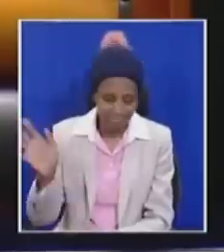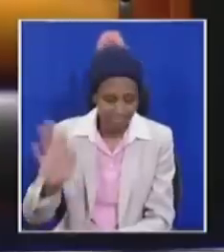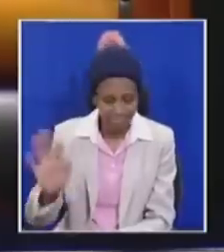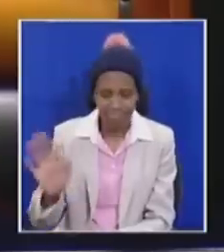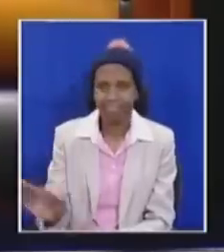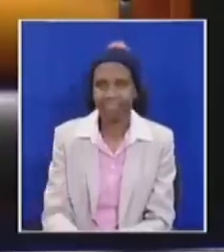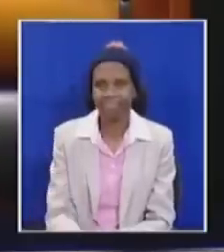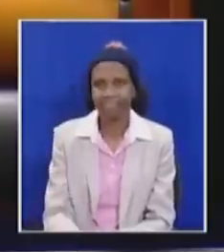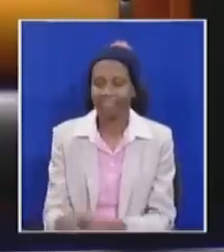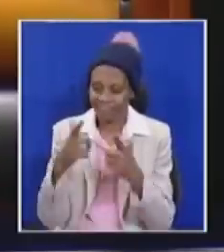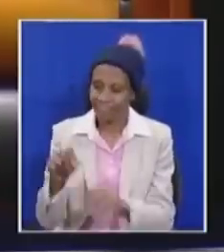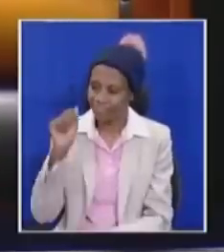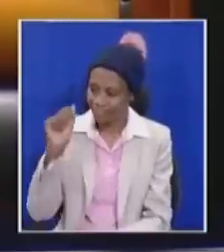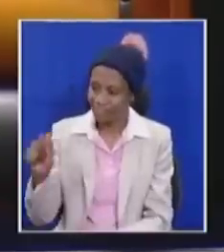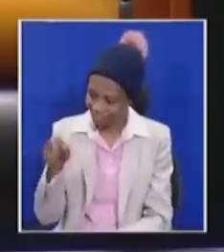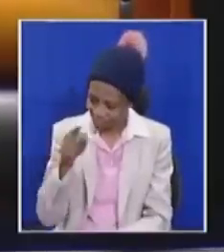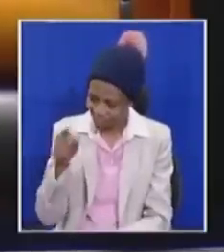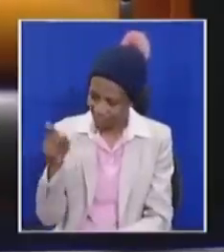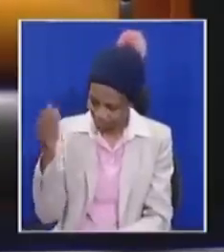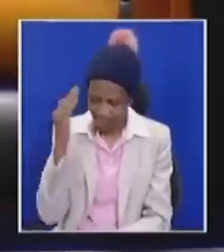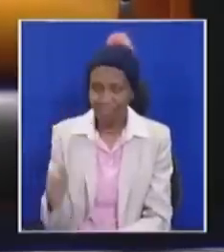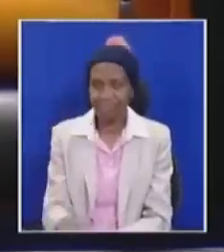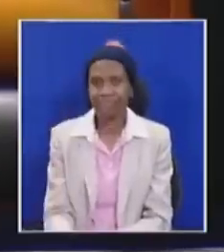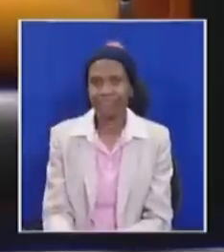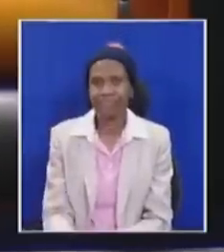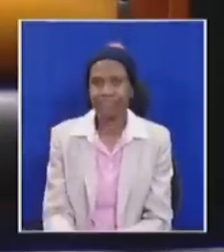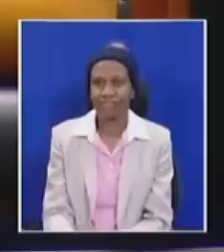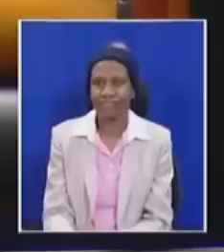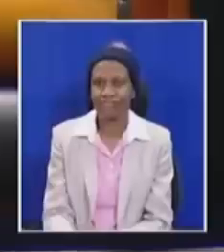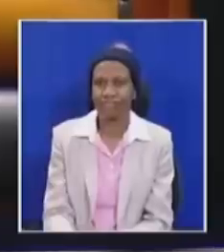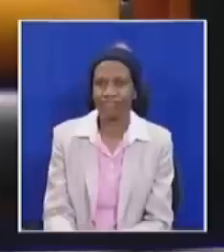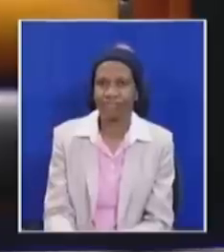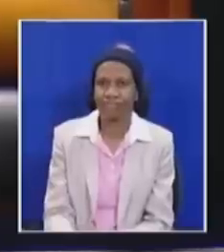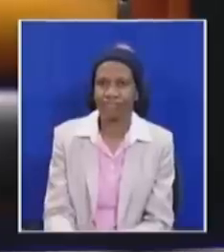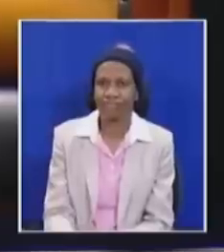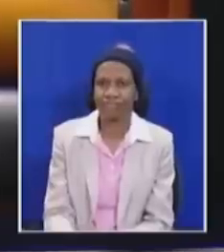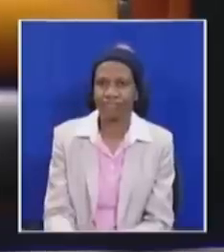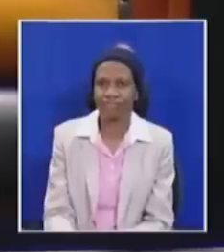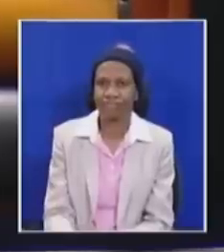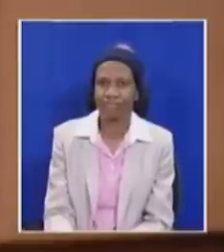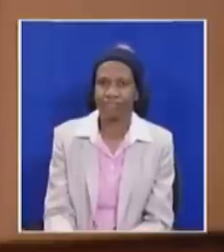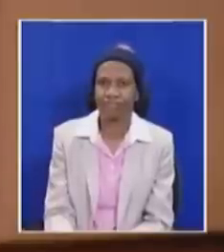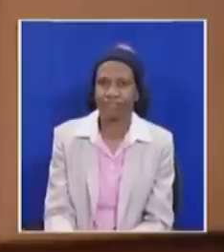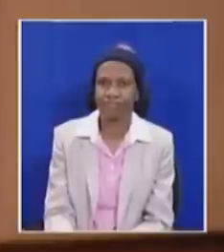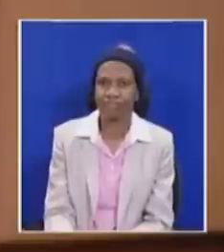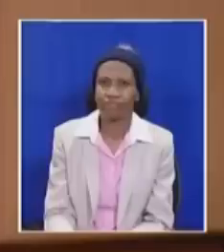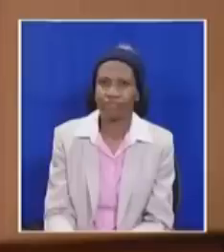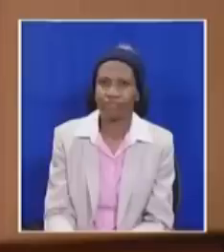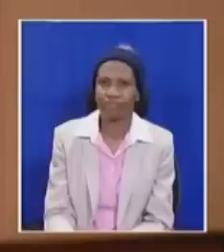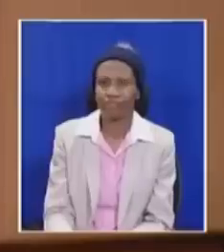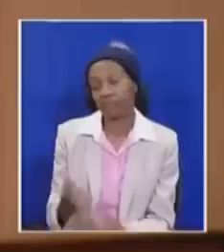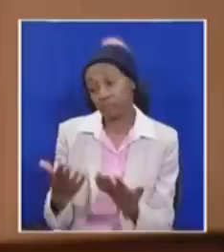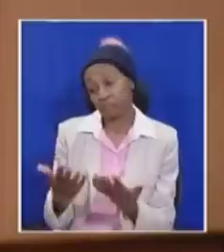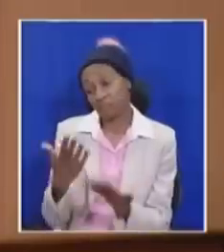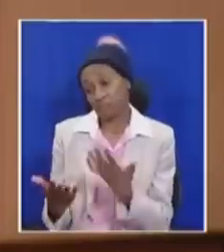the language you used, which is unparliamentary. I'm asking you to withdraw it. Do you want me to do it in Northern Sotho because you seem to have a